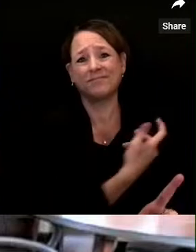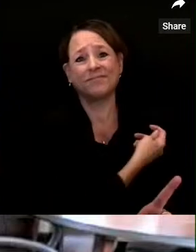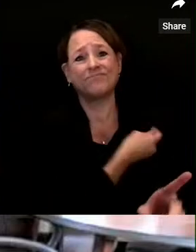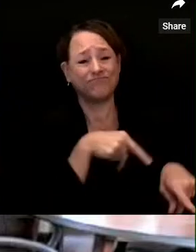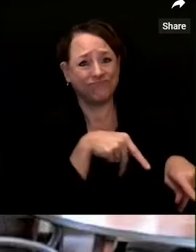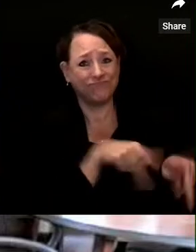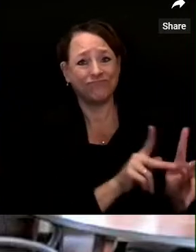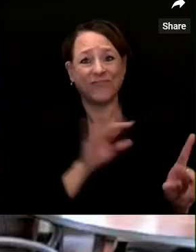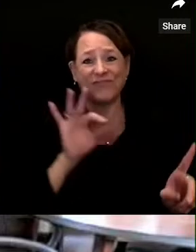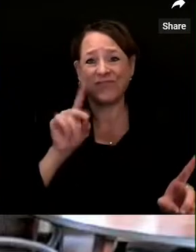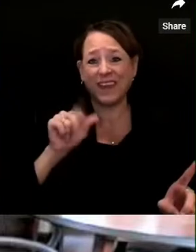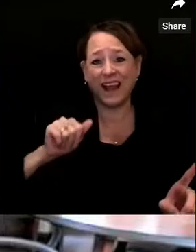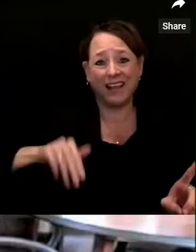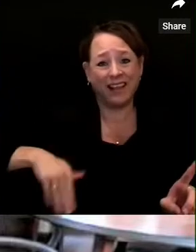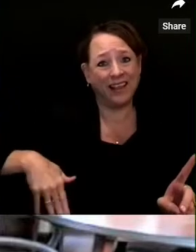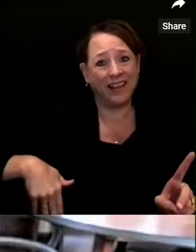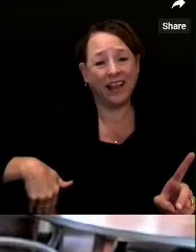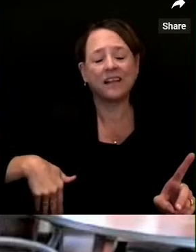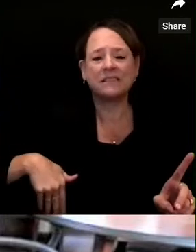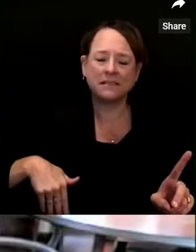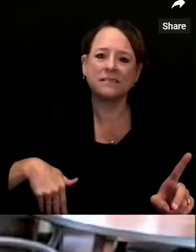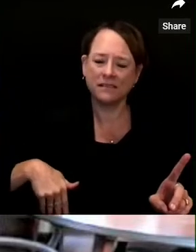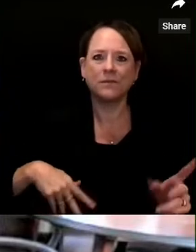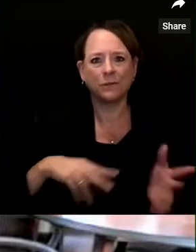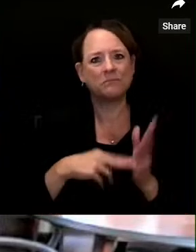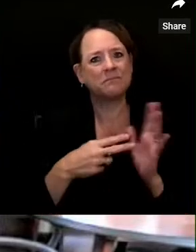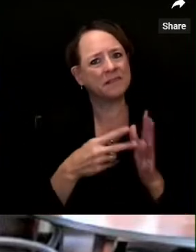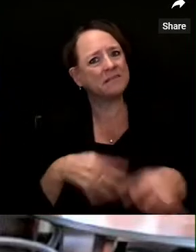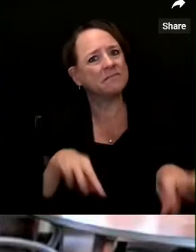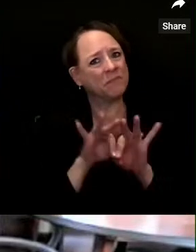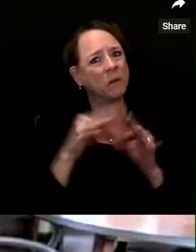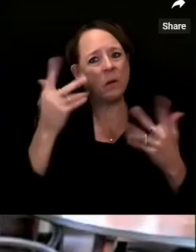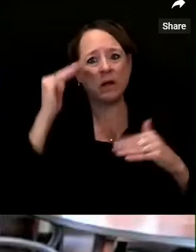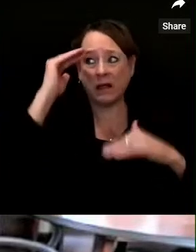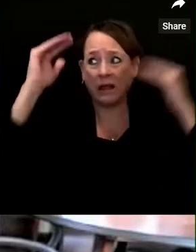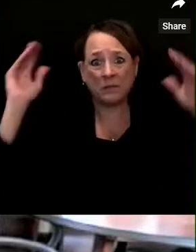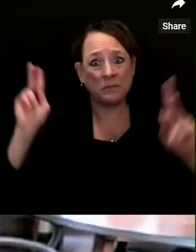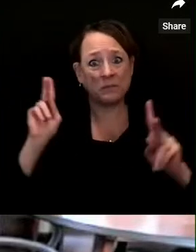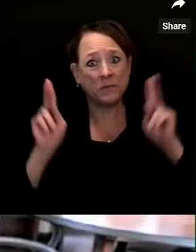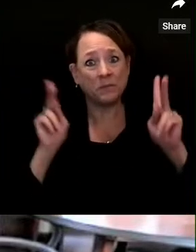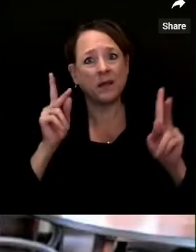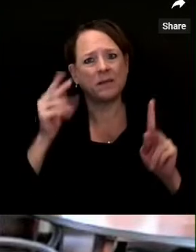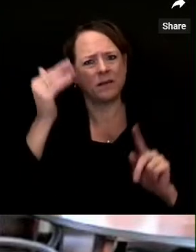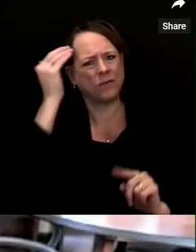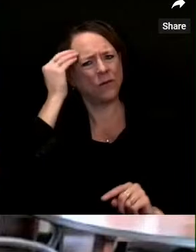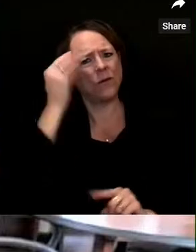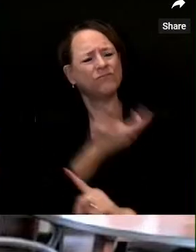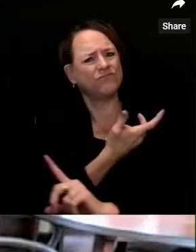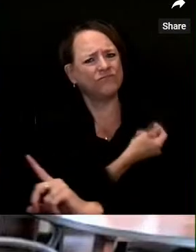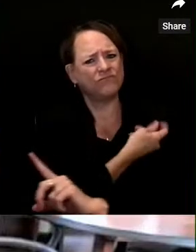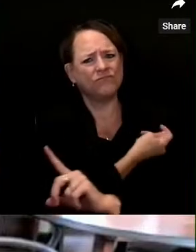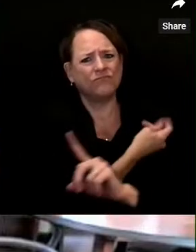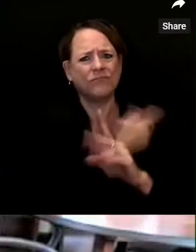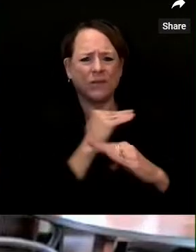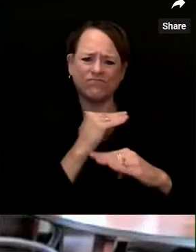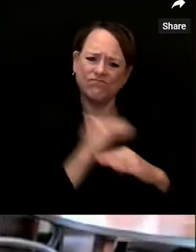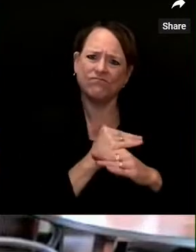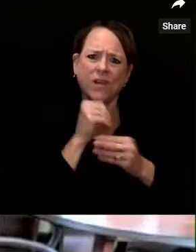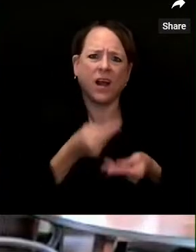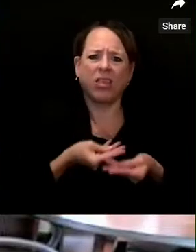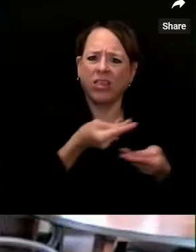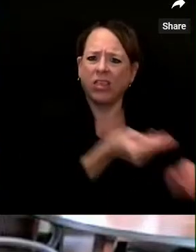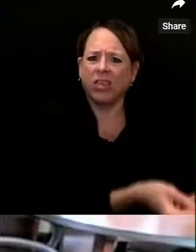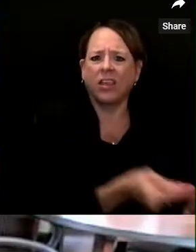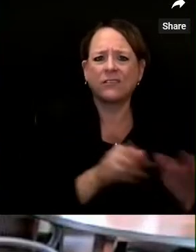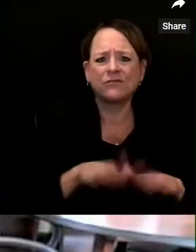do everything they can to protect those kids, and it's critical that we set up safe environments for those kids to learn so that they